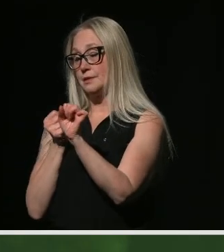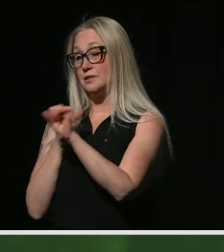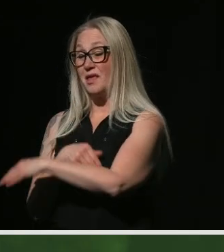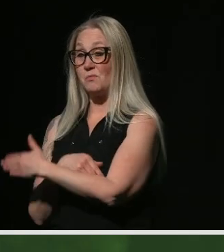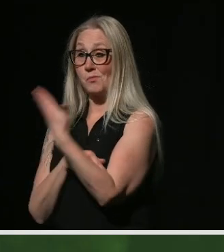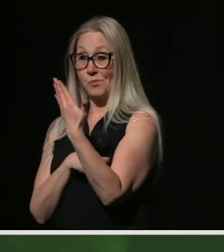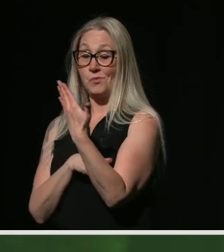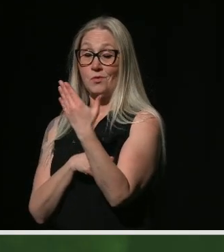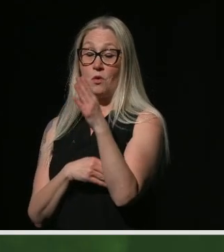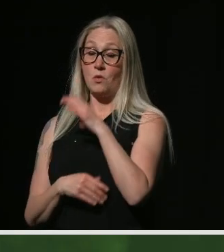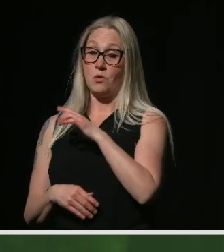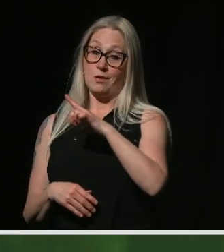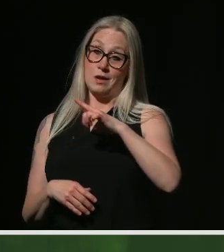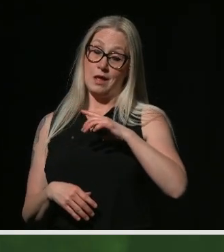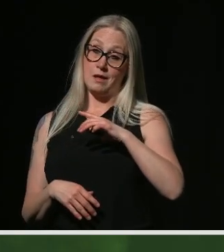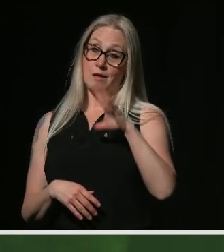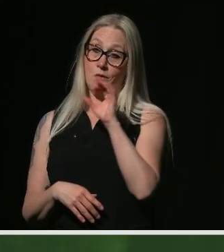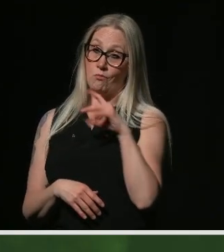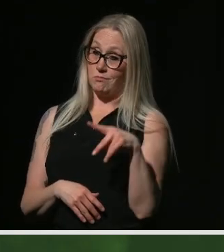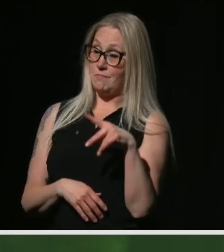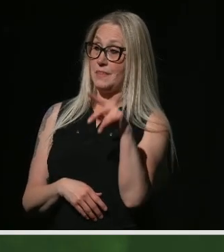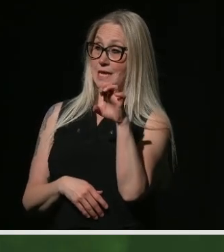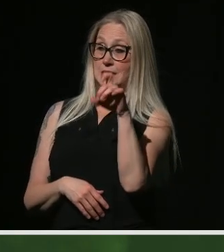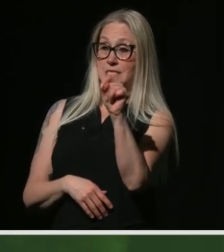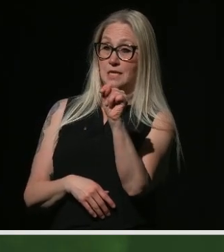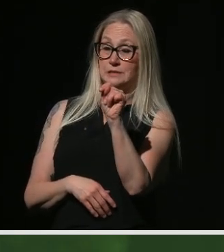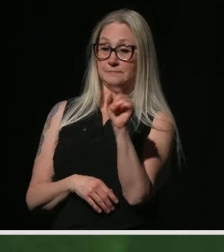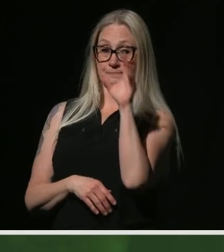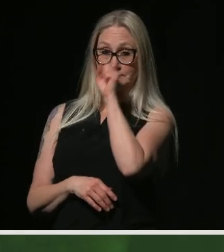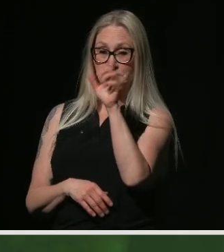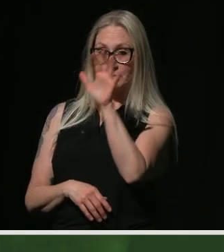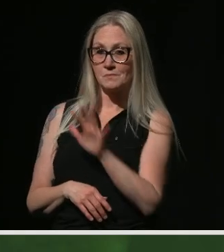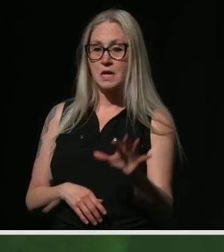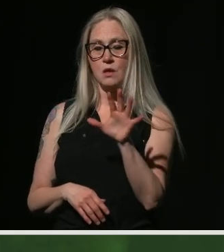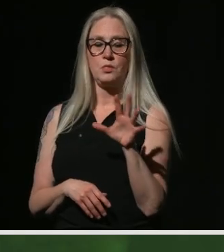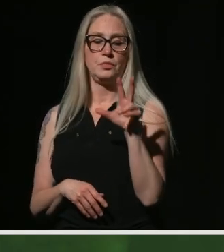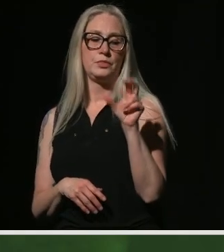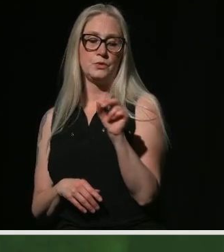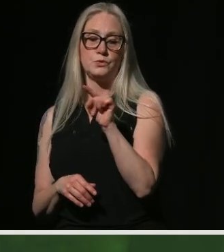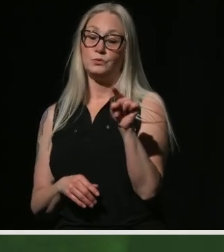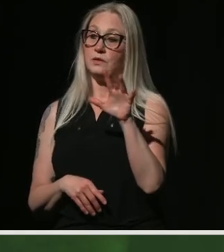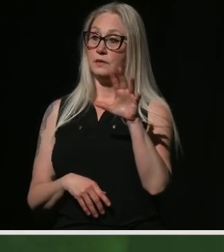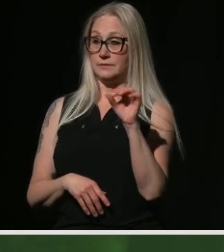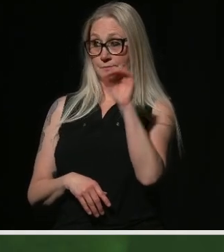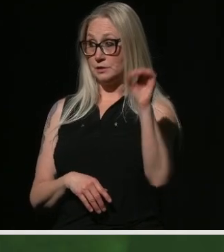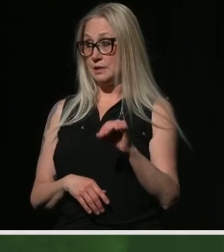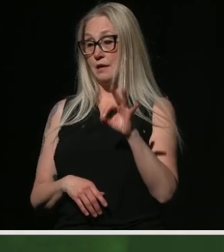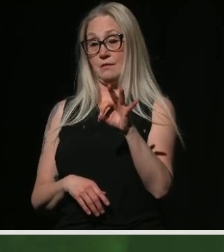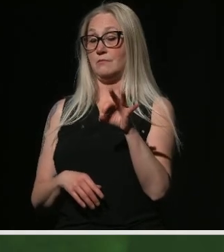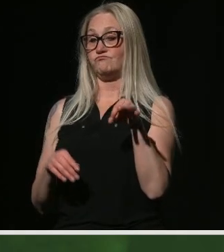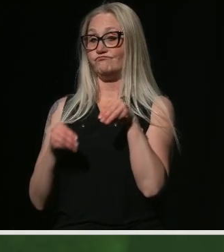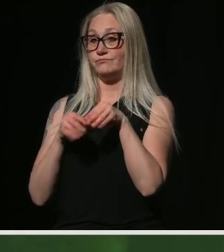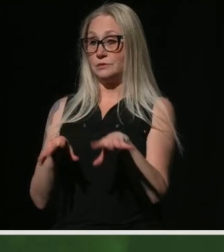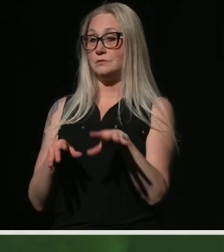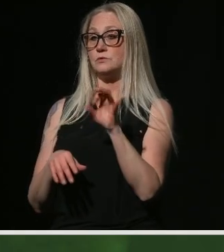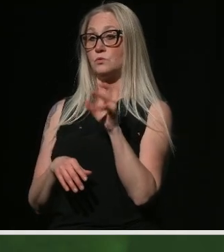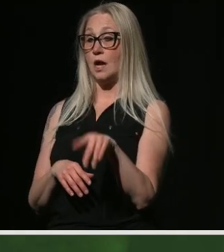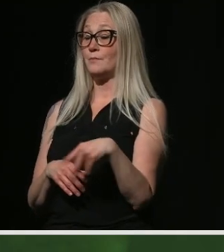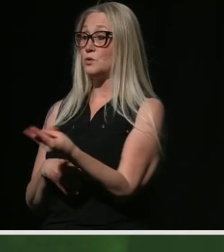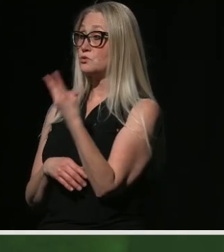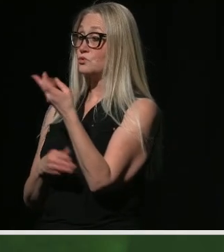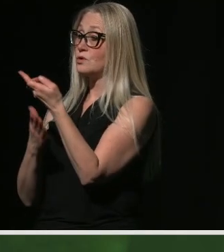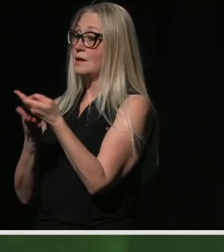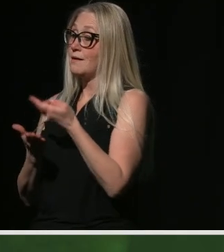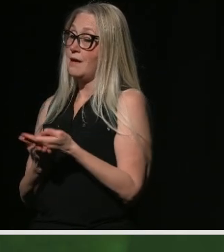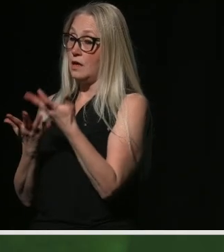Cornell Cooperative Extension estimates that across the region there was 30 to 50% field loss. Now, there's two scary facts I want